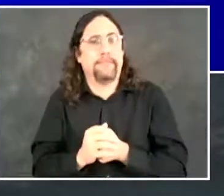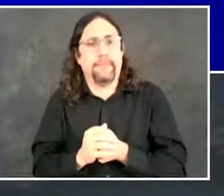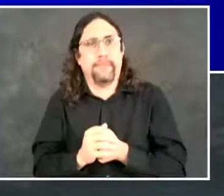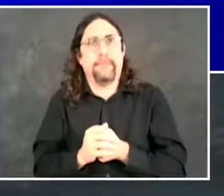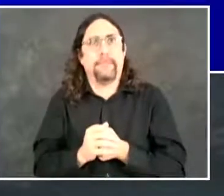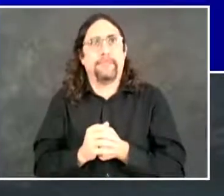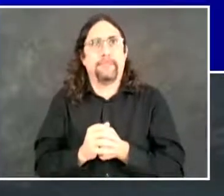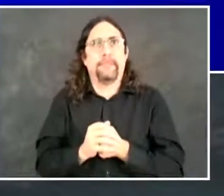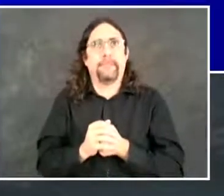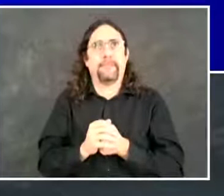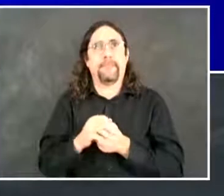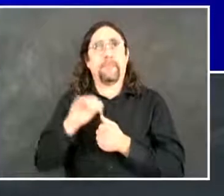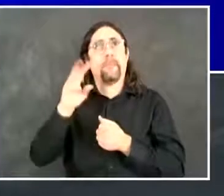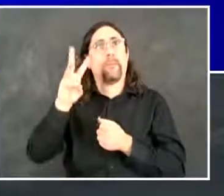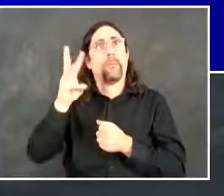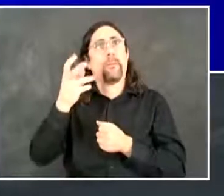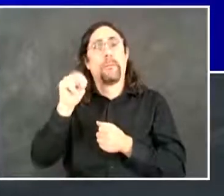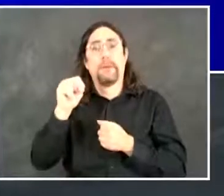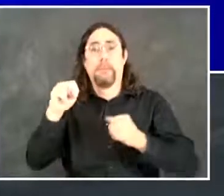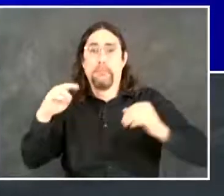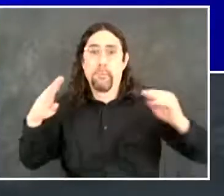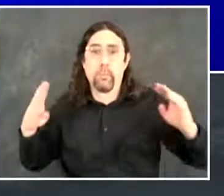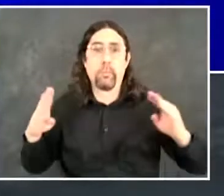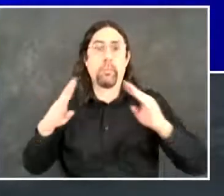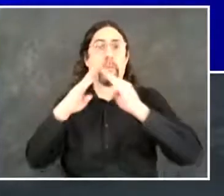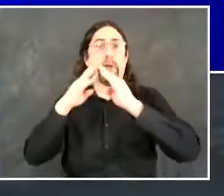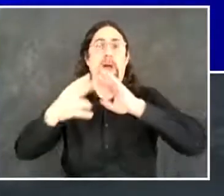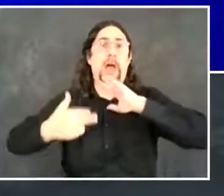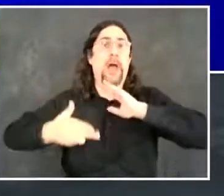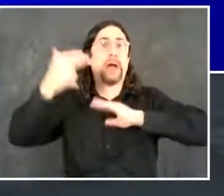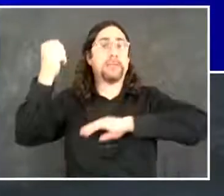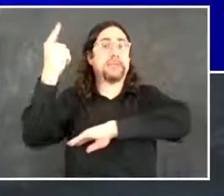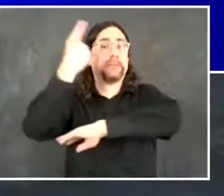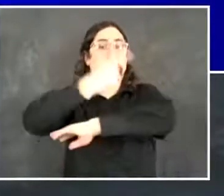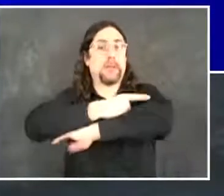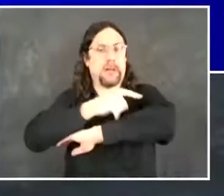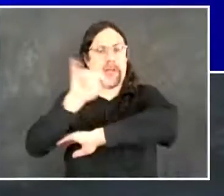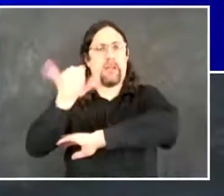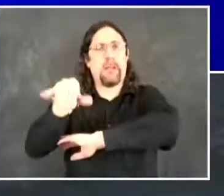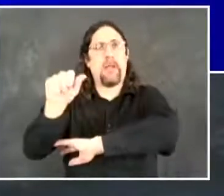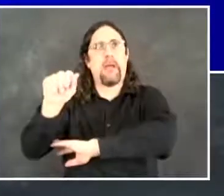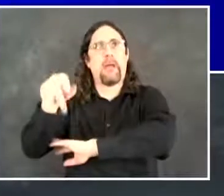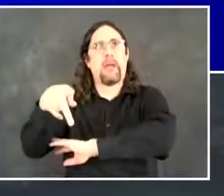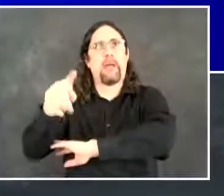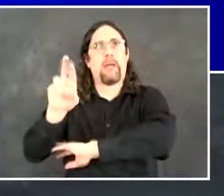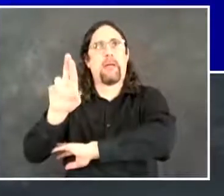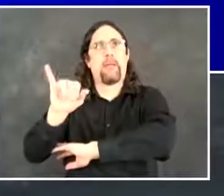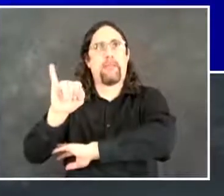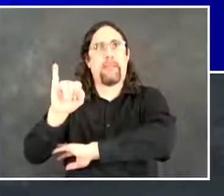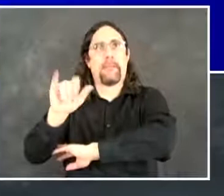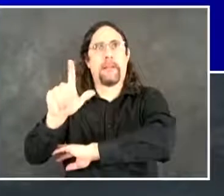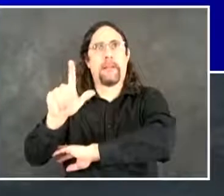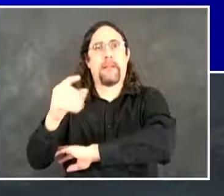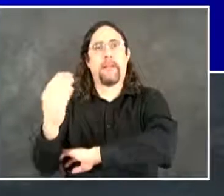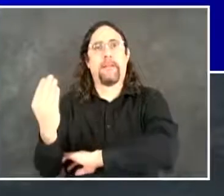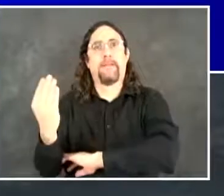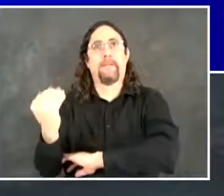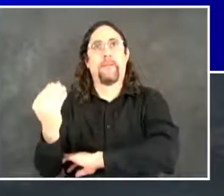ICUs, 887. By last Friday, it was 786. By today,